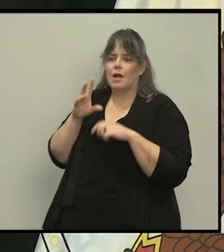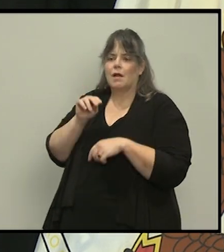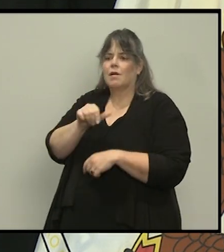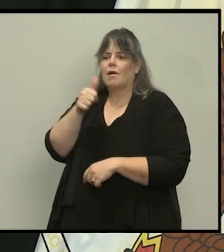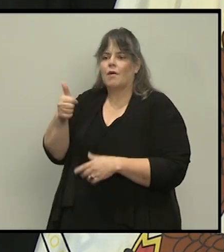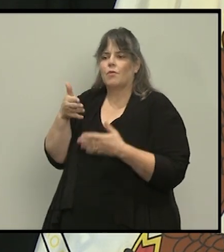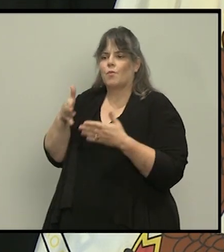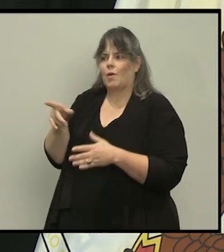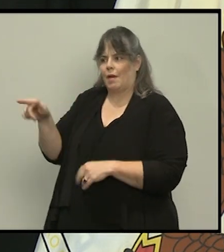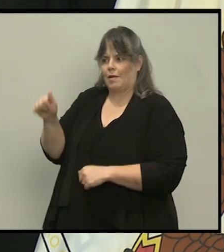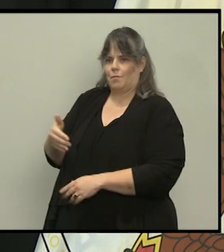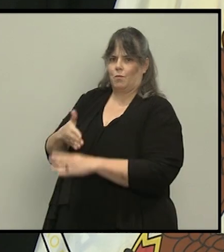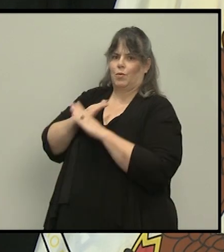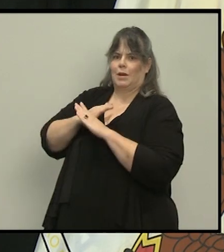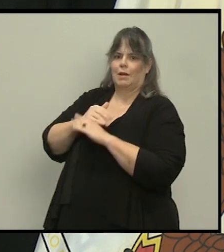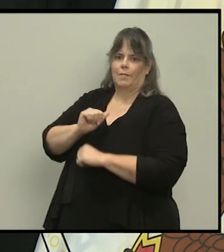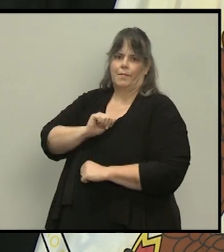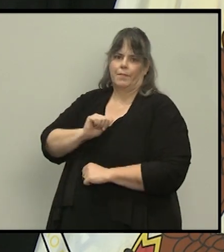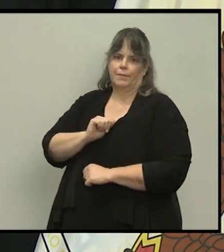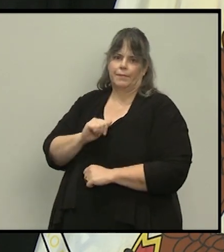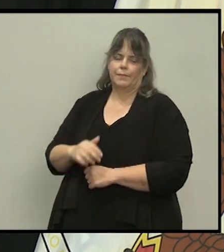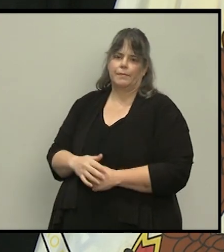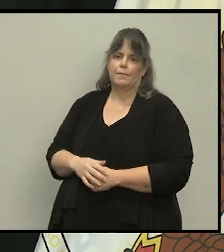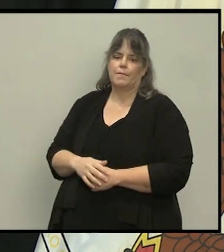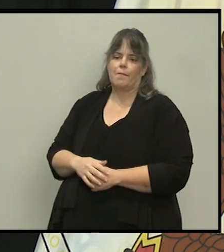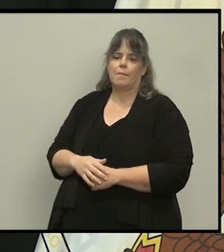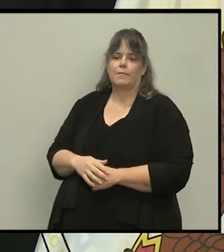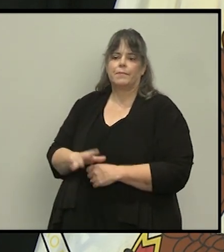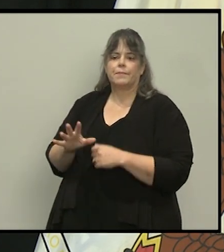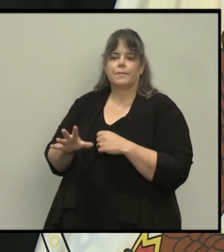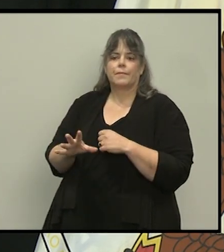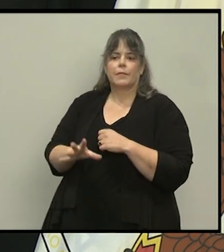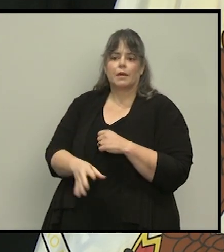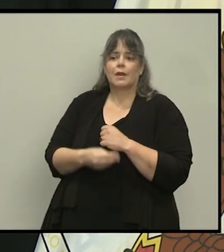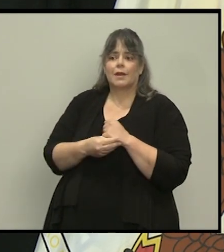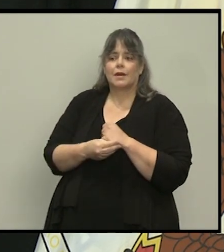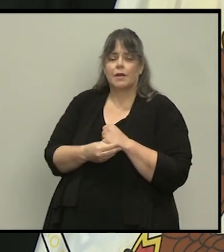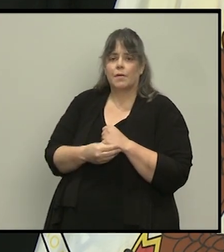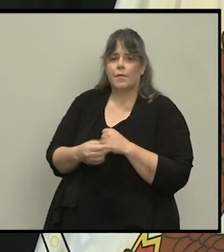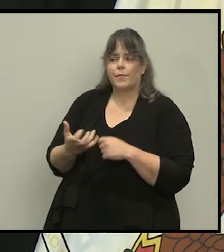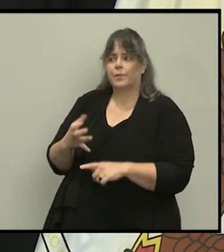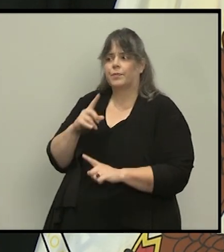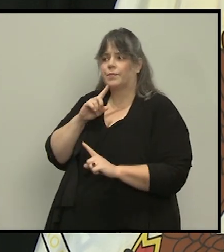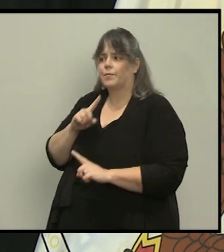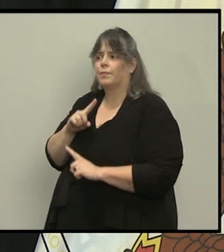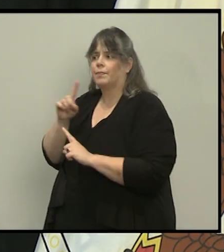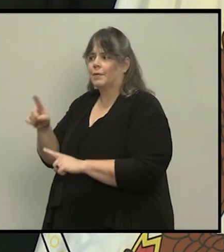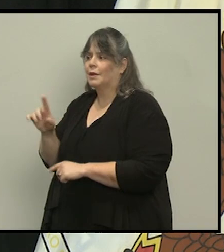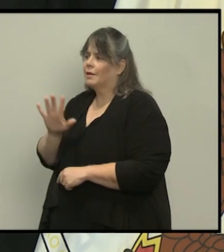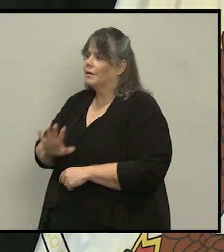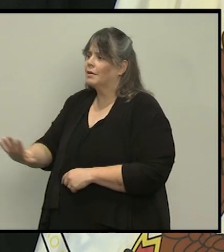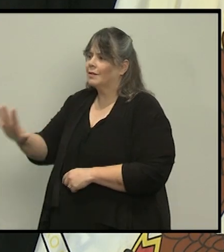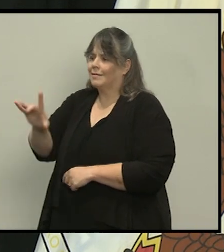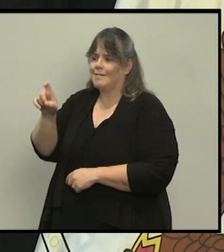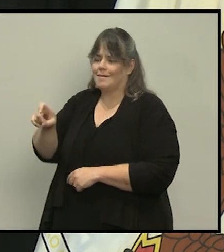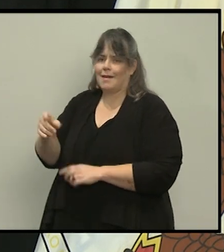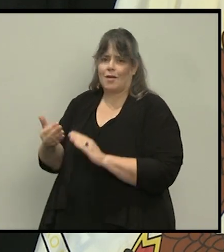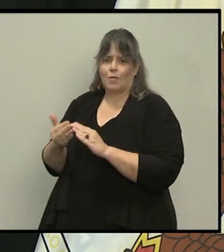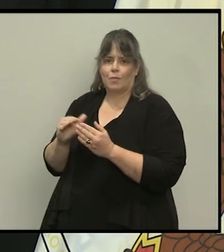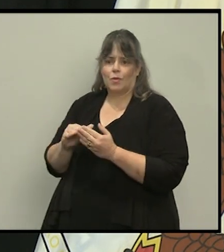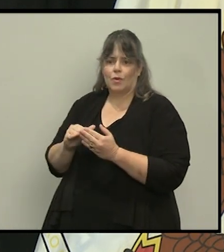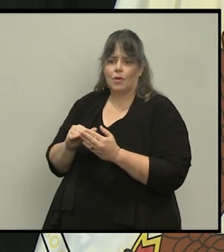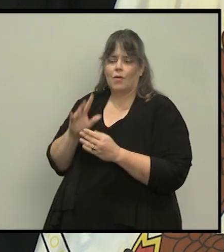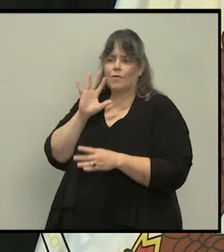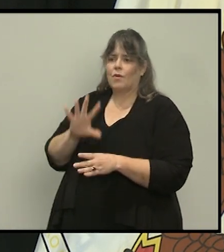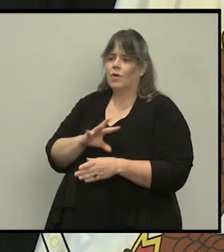that people can protect themselves. In addition, we are being responsive to community needs for more inclusive